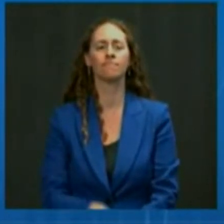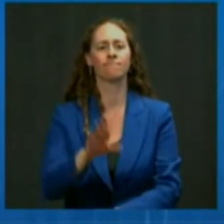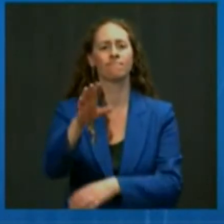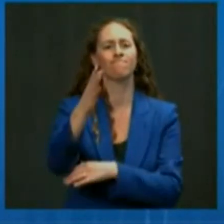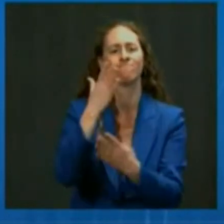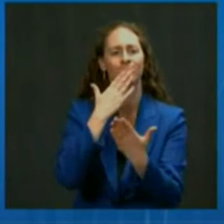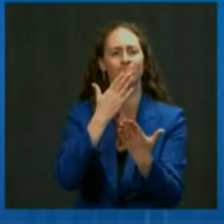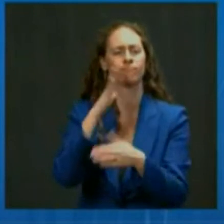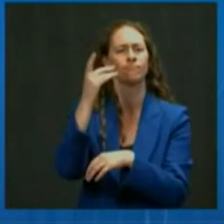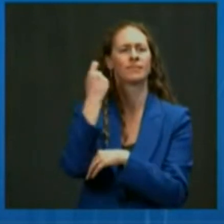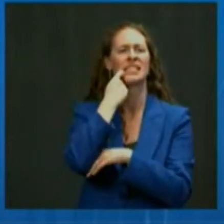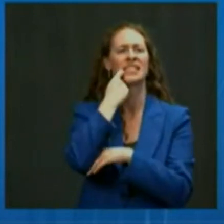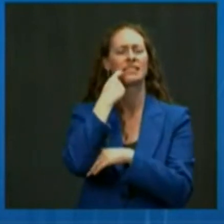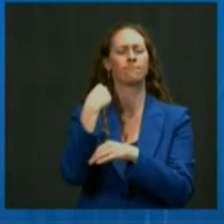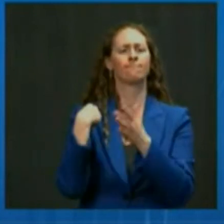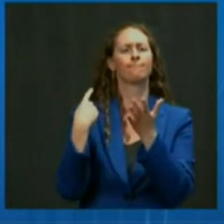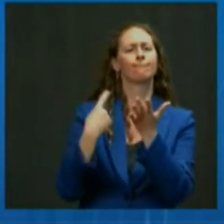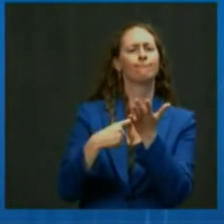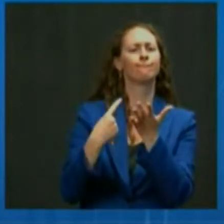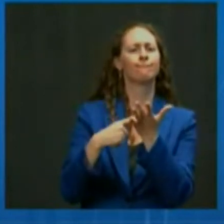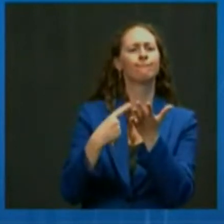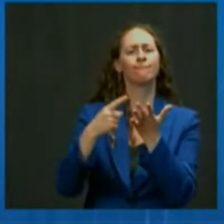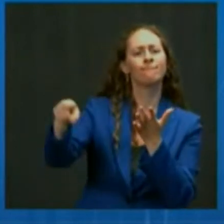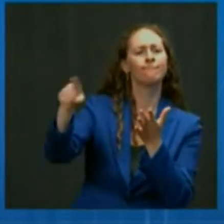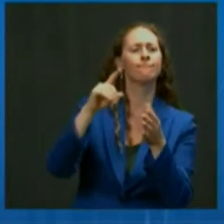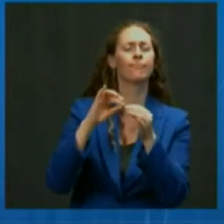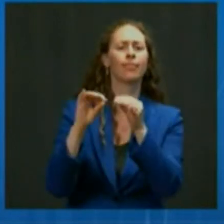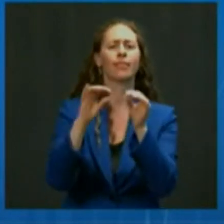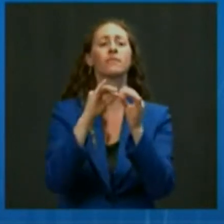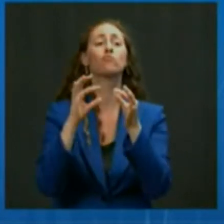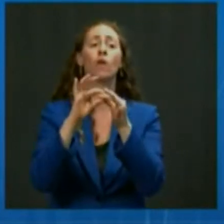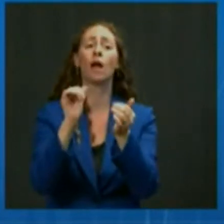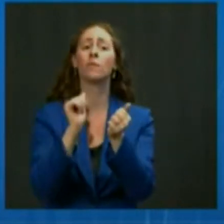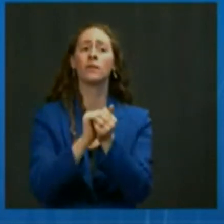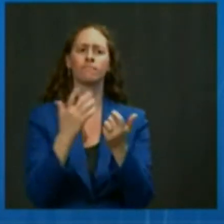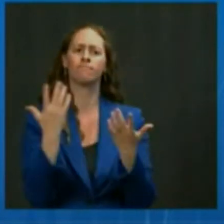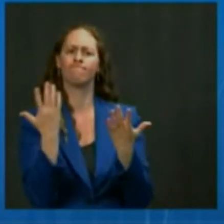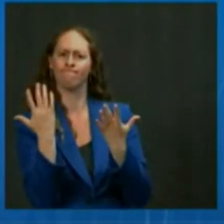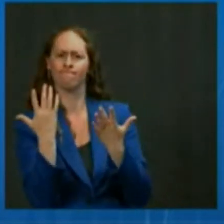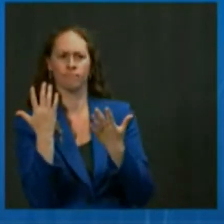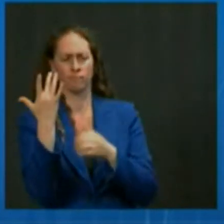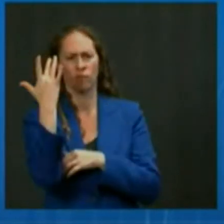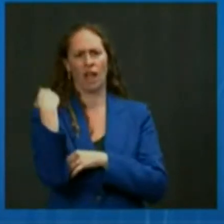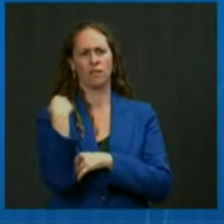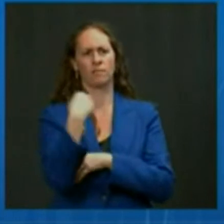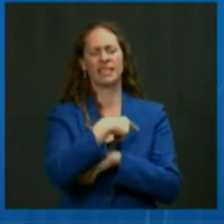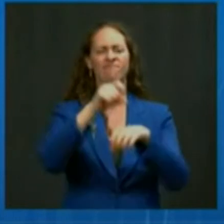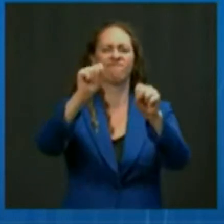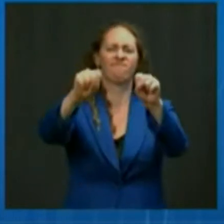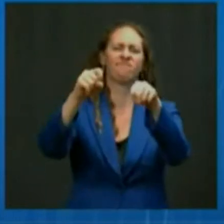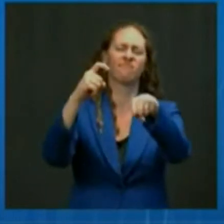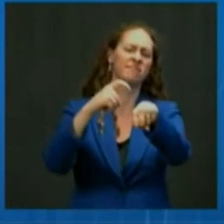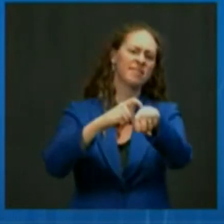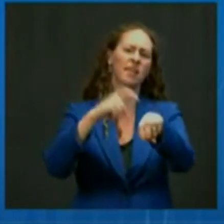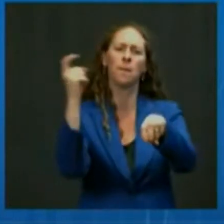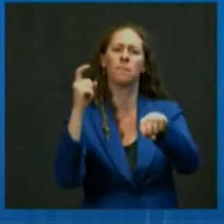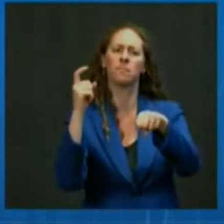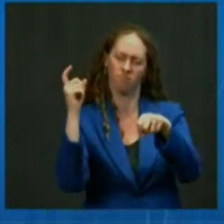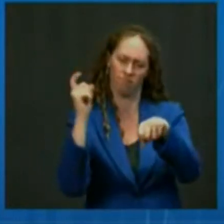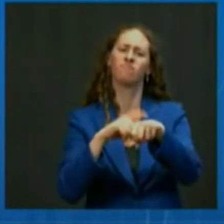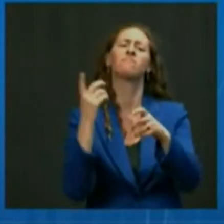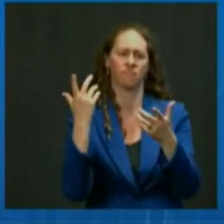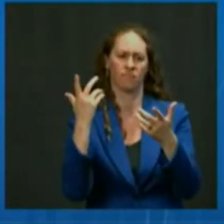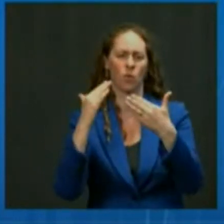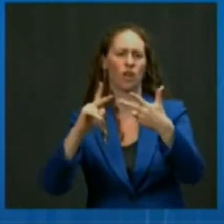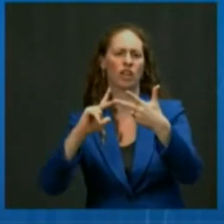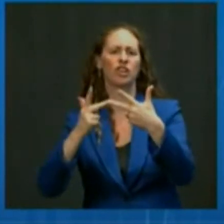you with the immunological basis that would support a third booster mRNA immunization. I